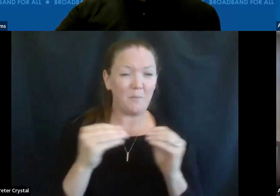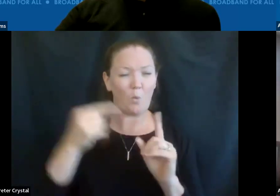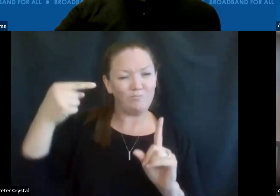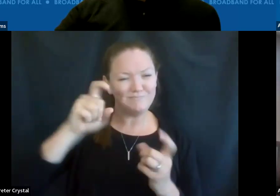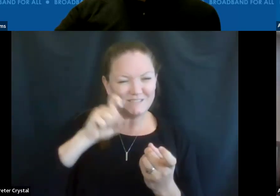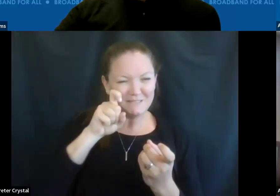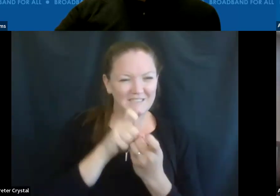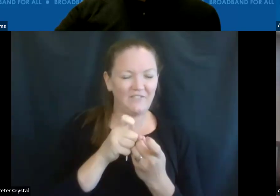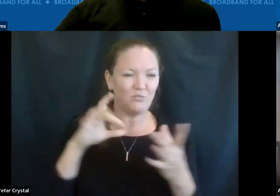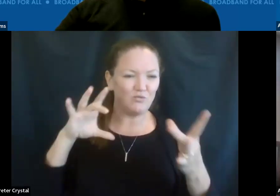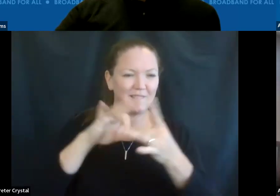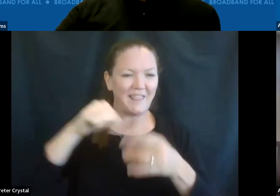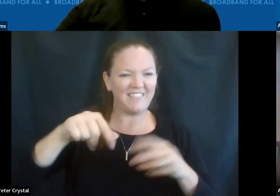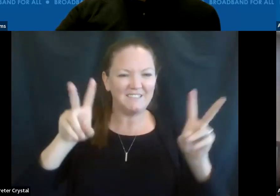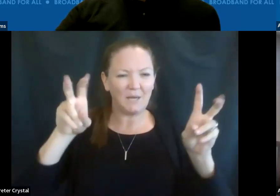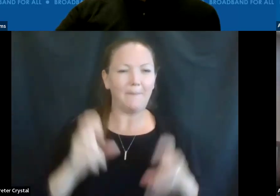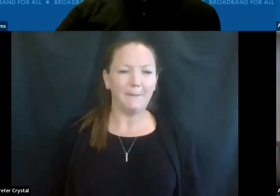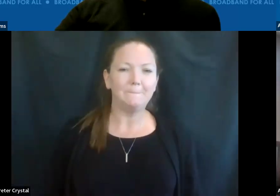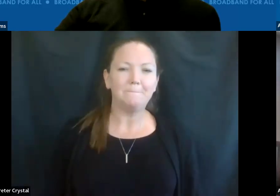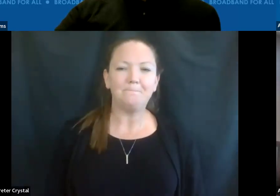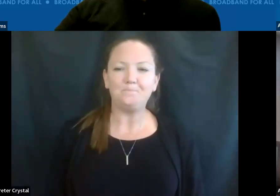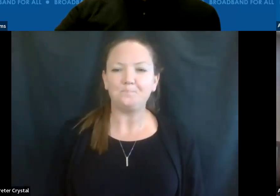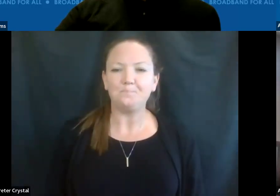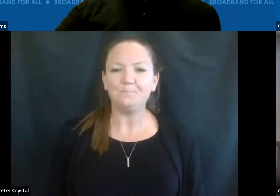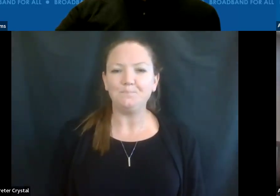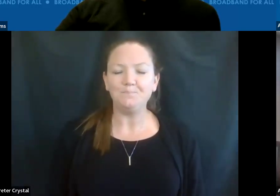specific as it relates to today's topic.